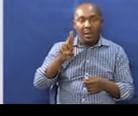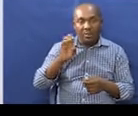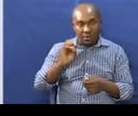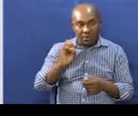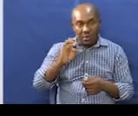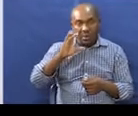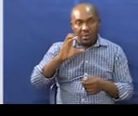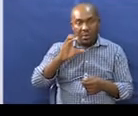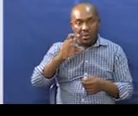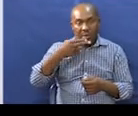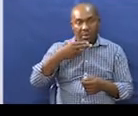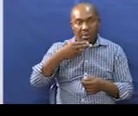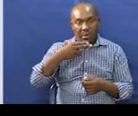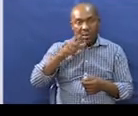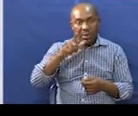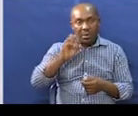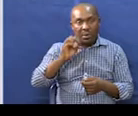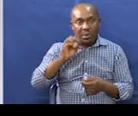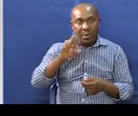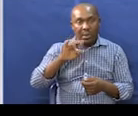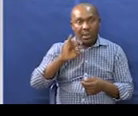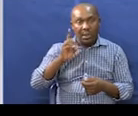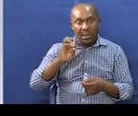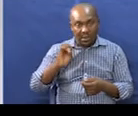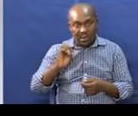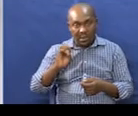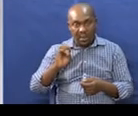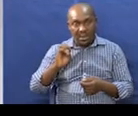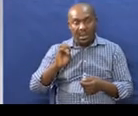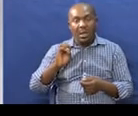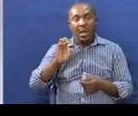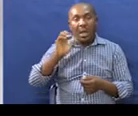Hydrochloric acid was added.